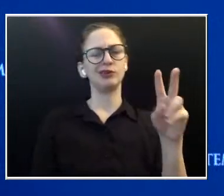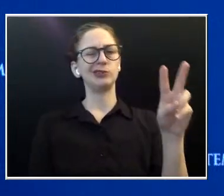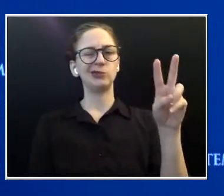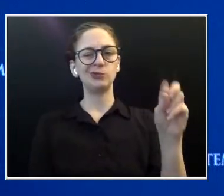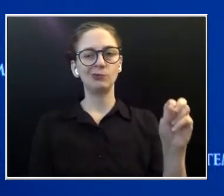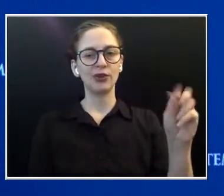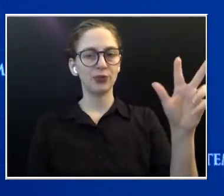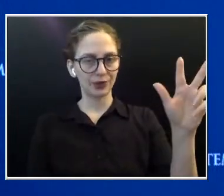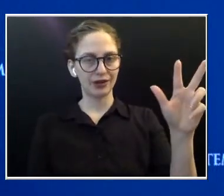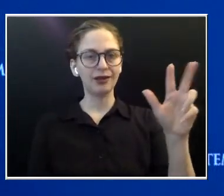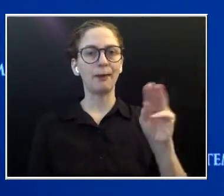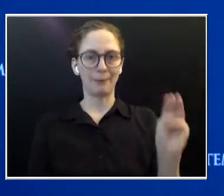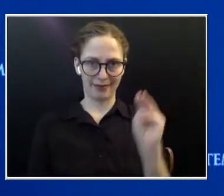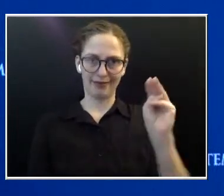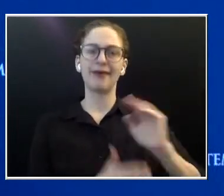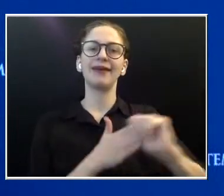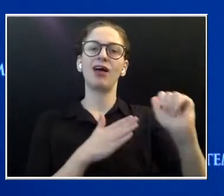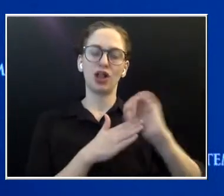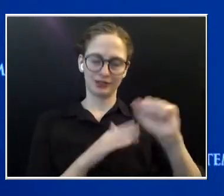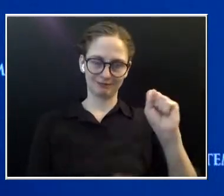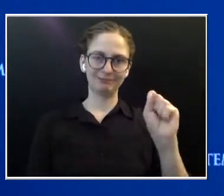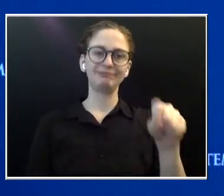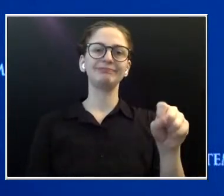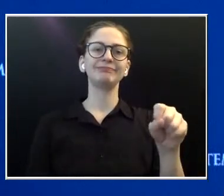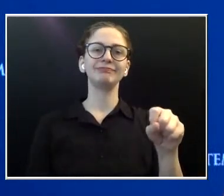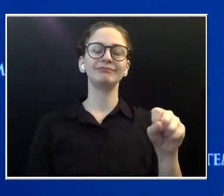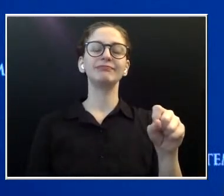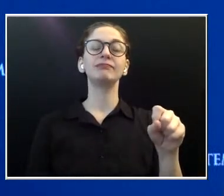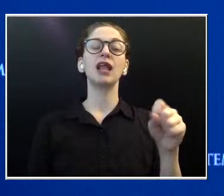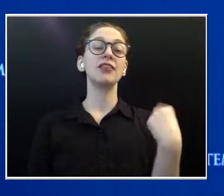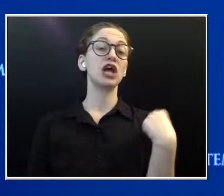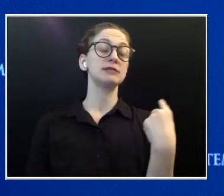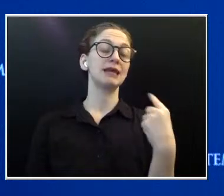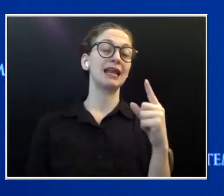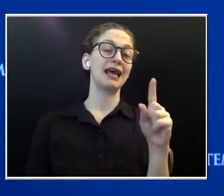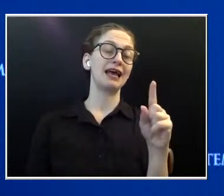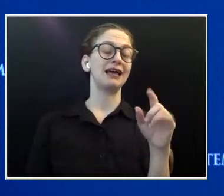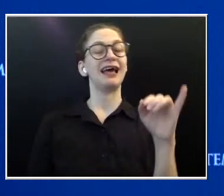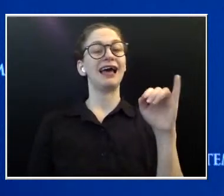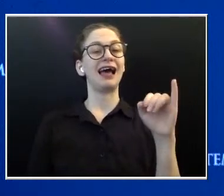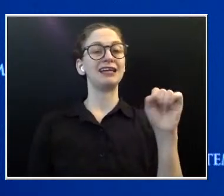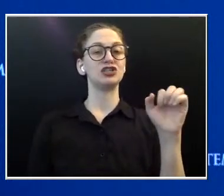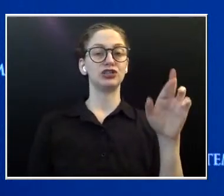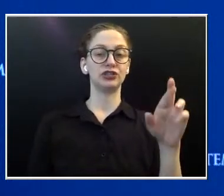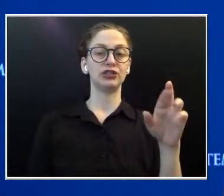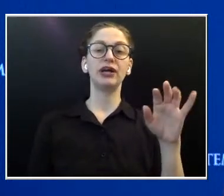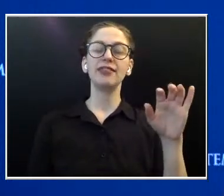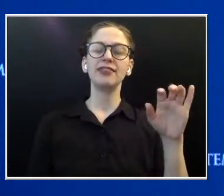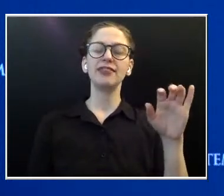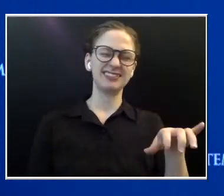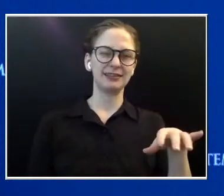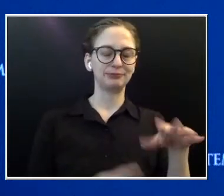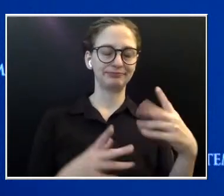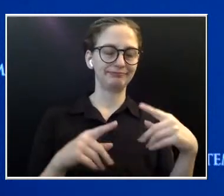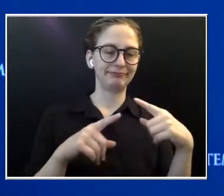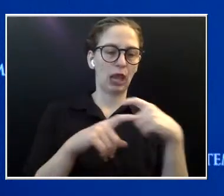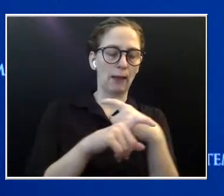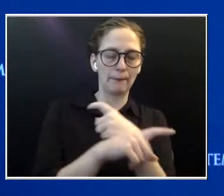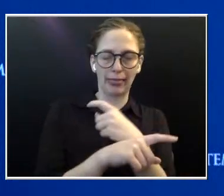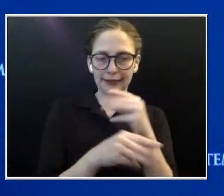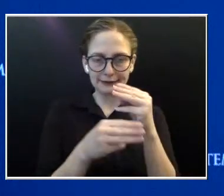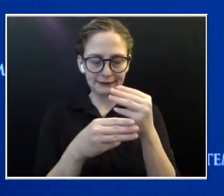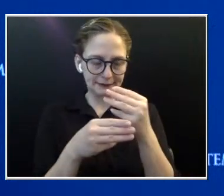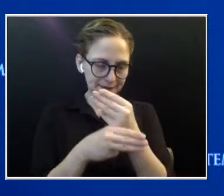been an ICER, which is a complex equation that looks at life years saved with therapies,